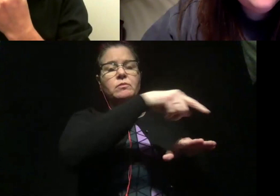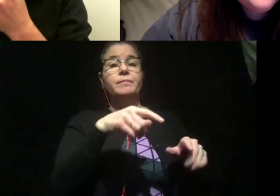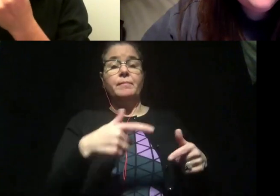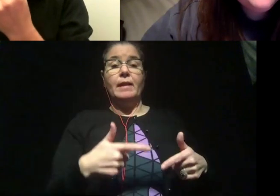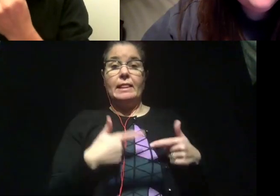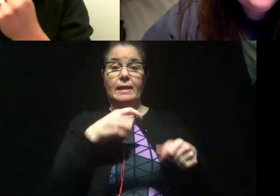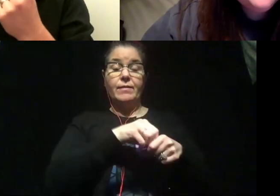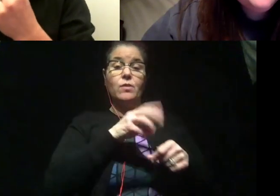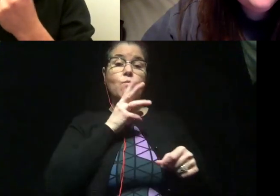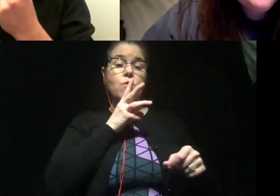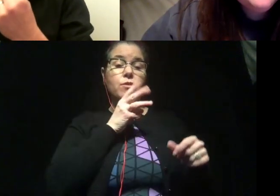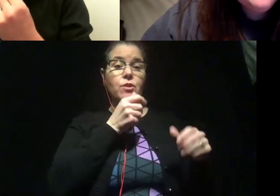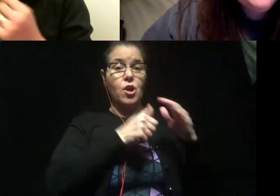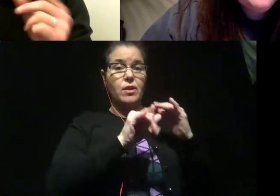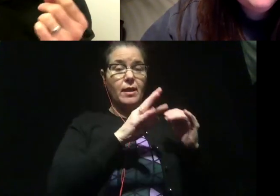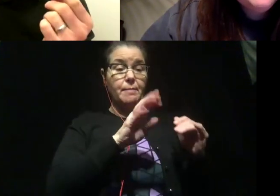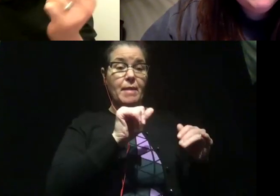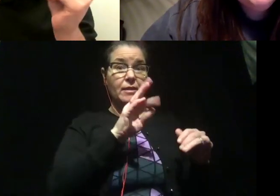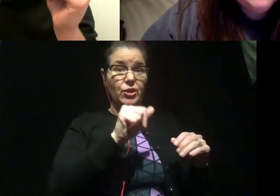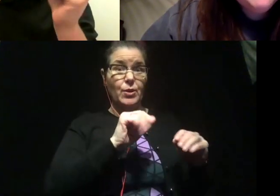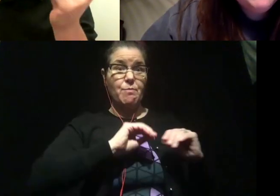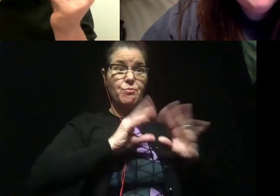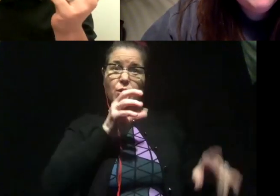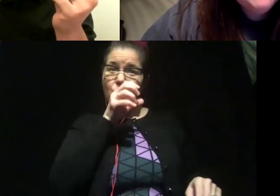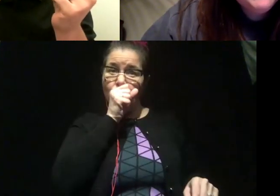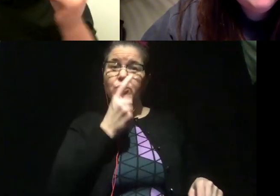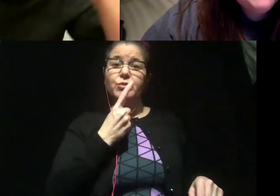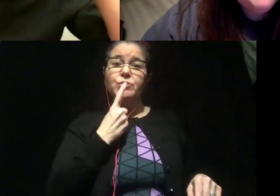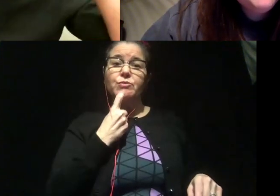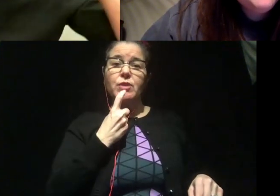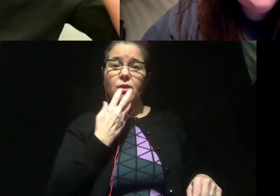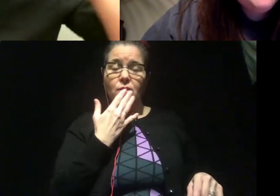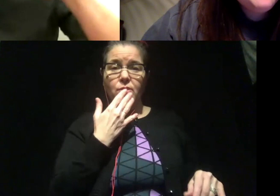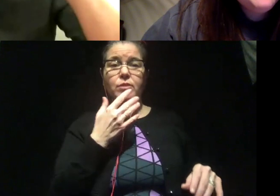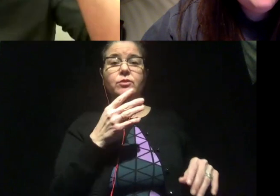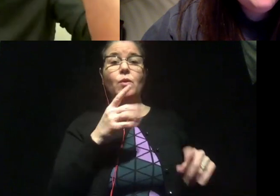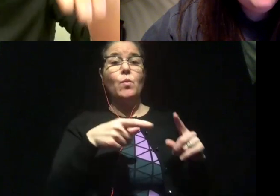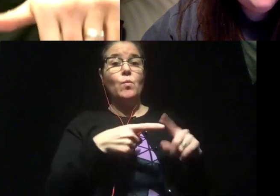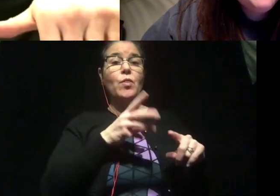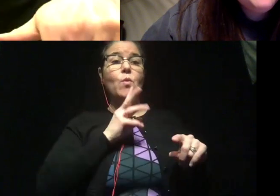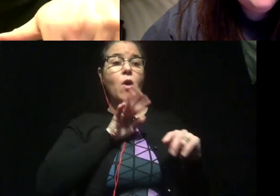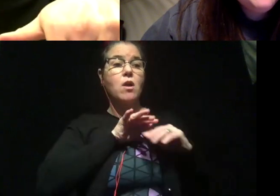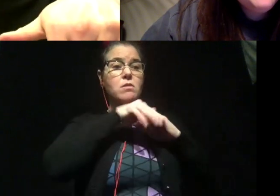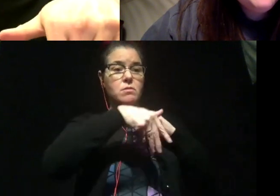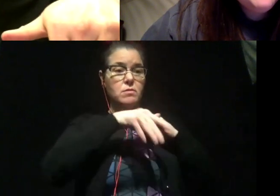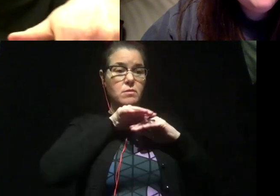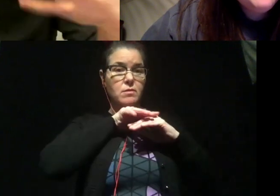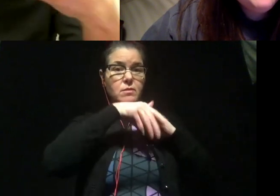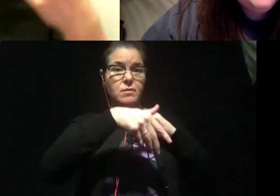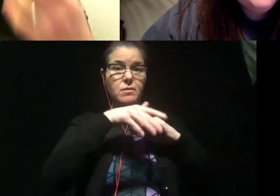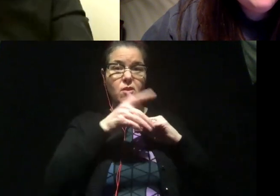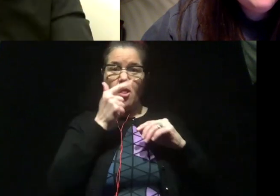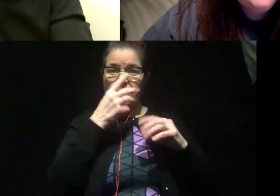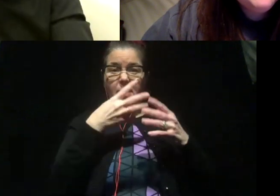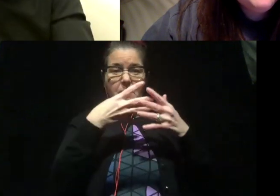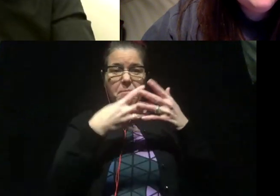water that's under the ice, and the bacteria have a bright reddish orange color, and when the water spills out off the edge of the glacier, it looks like